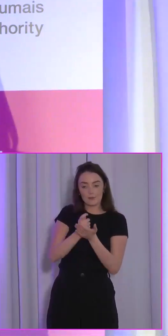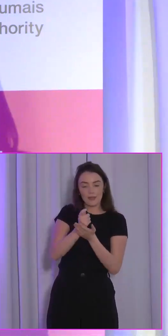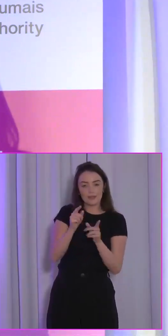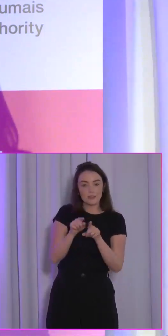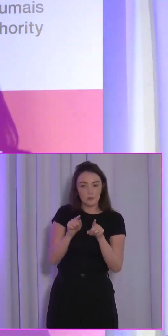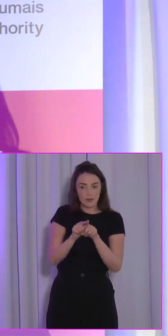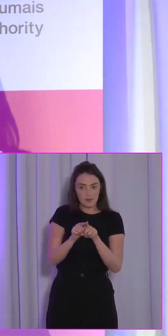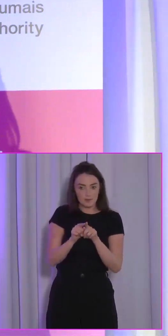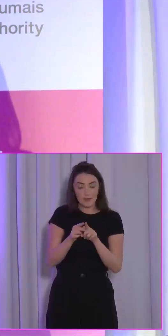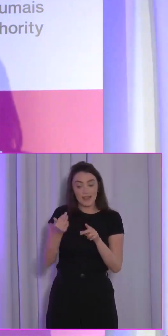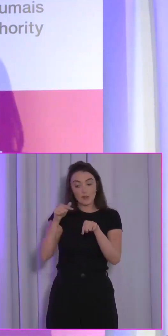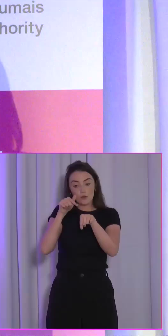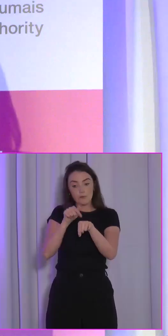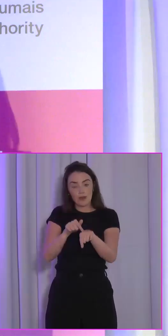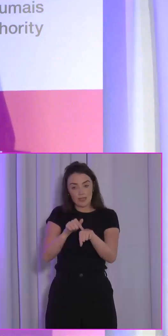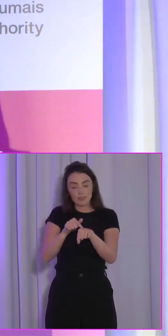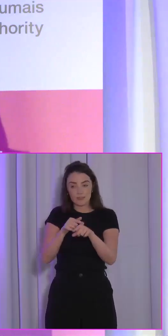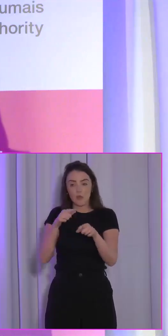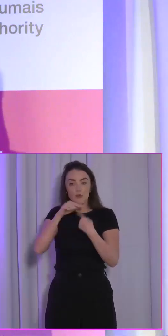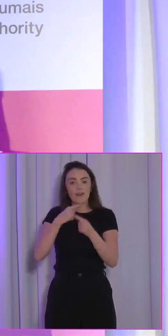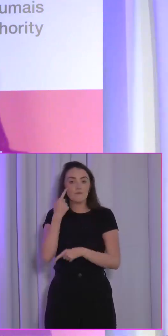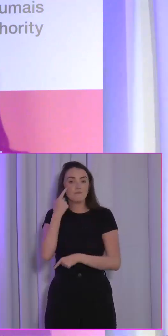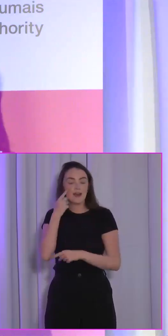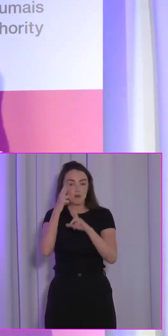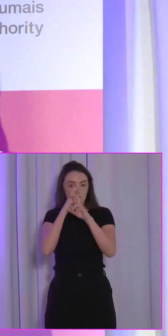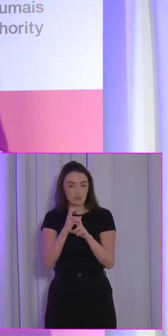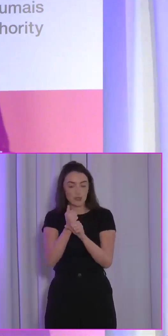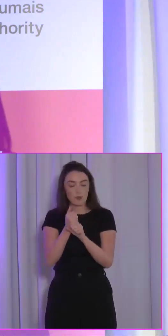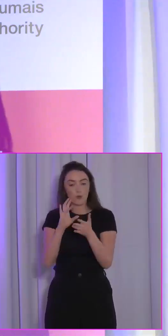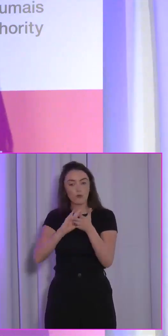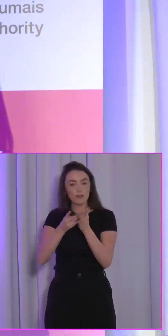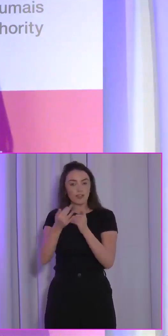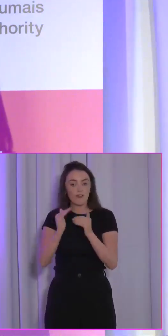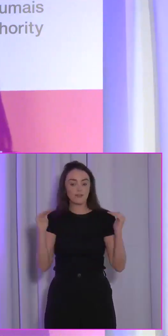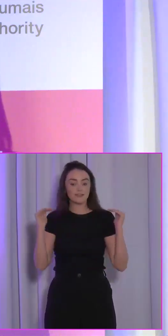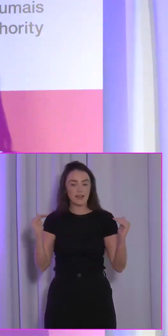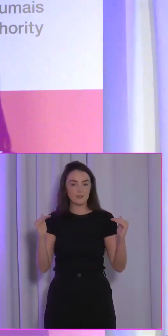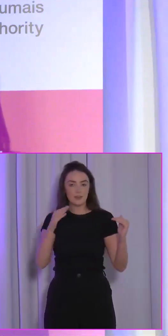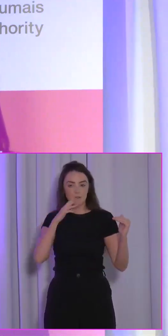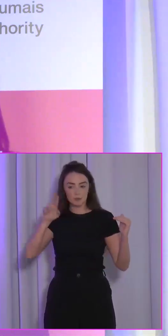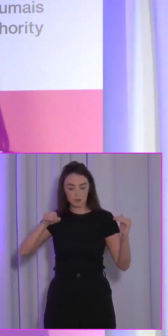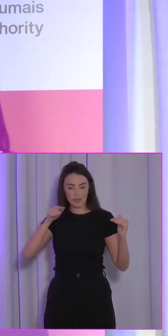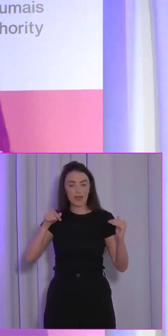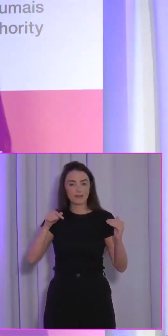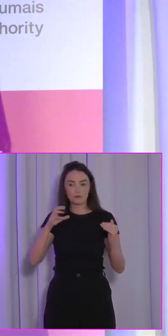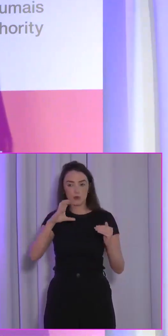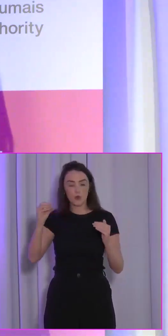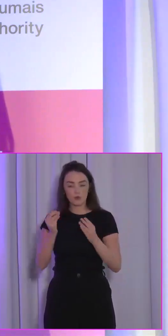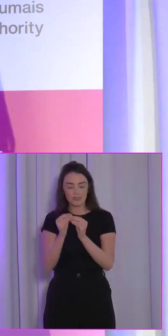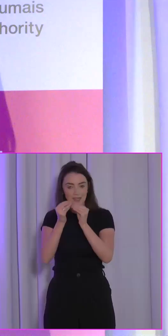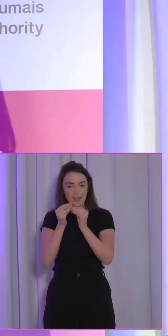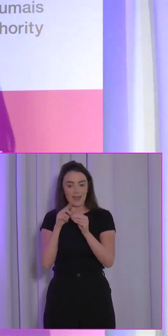our compliance and enforcement work, we're doing pilot research on the quality of standards as well, so we can codify quality standards and